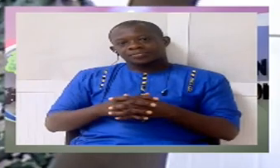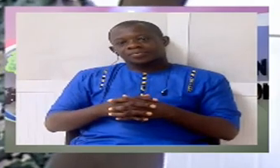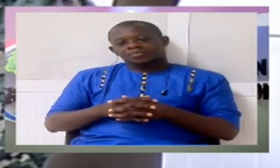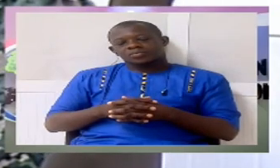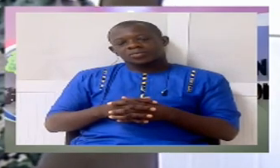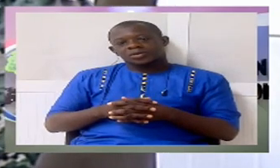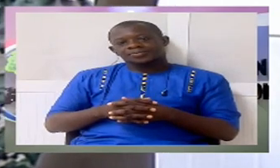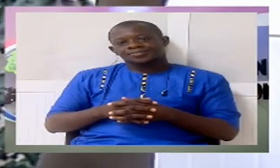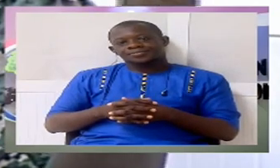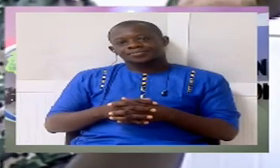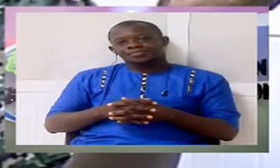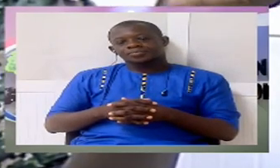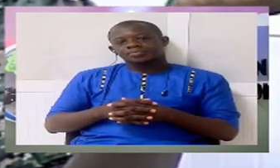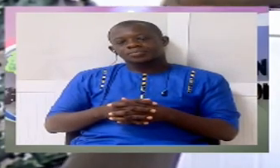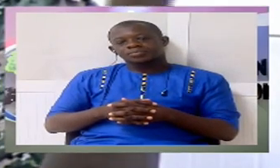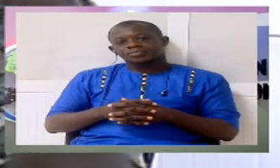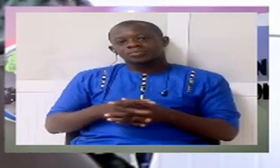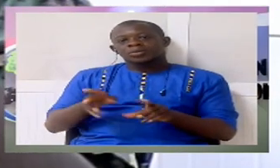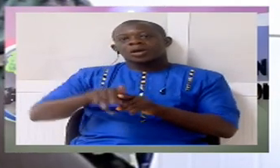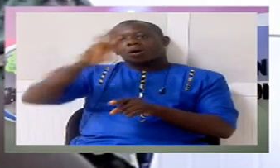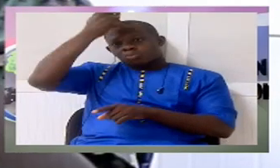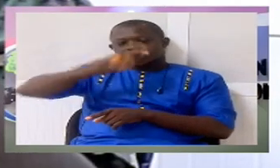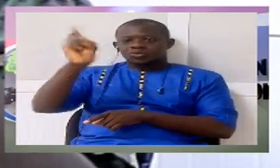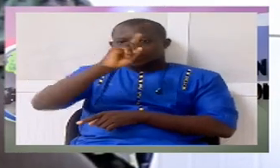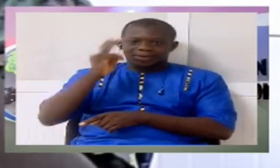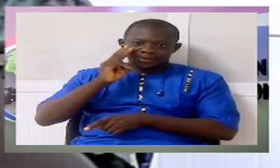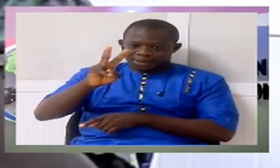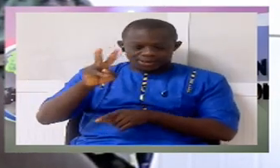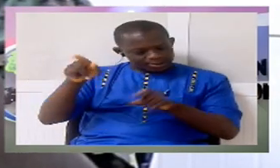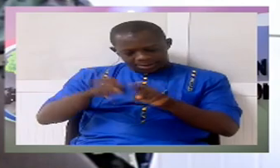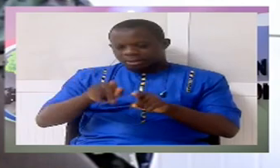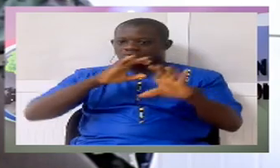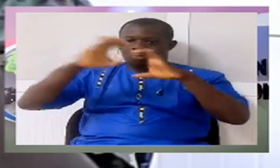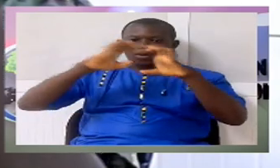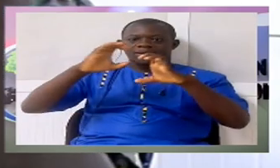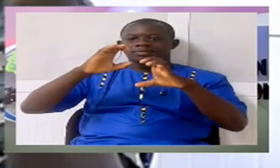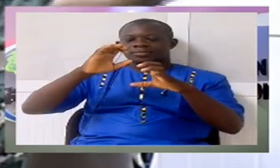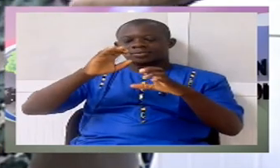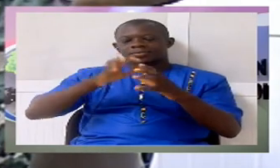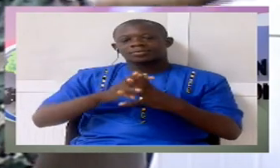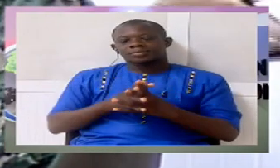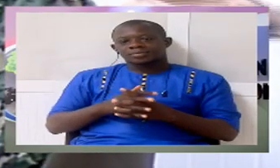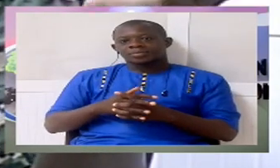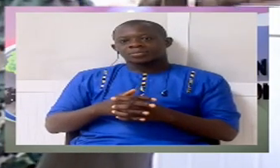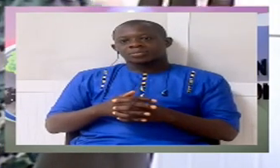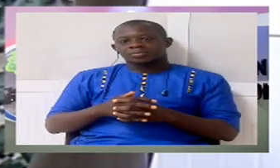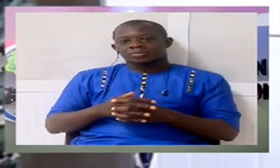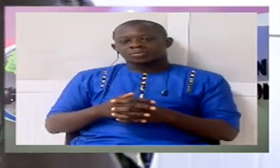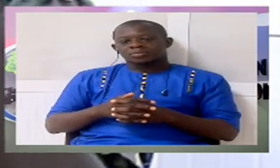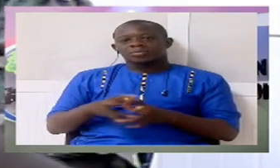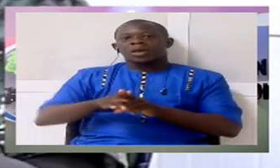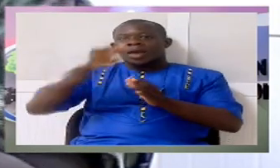the police or the military. Police will communicate. But the police see they will communicate.